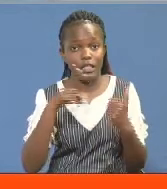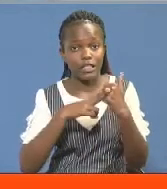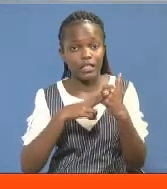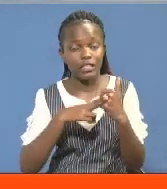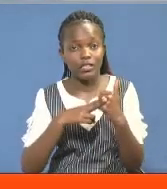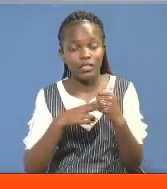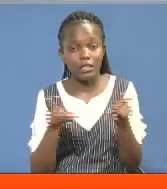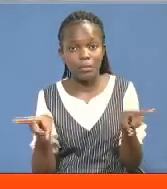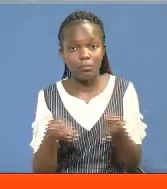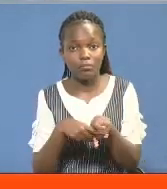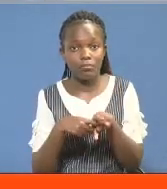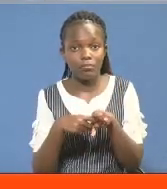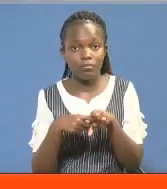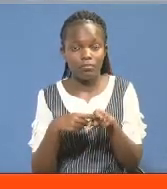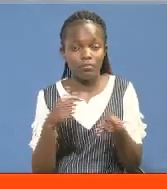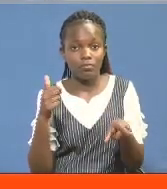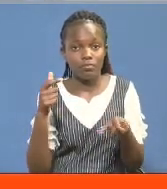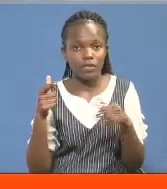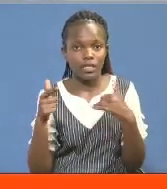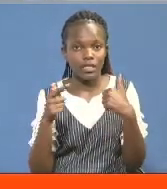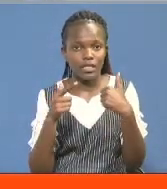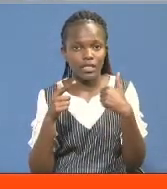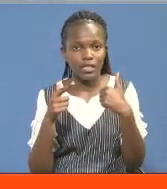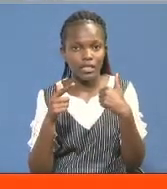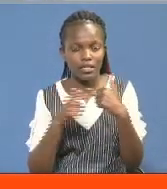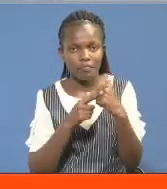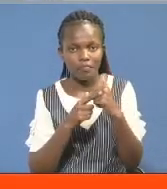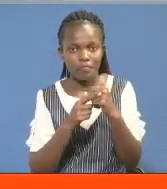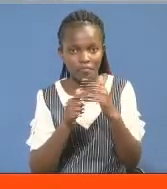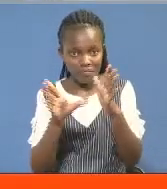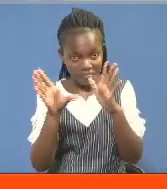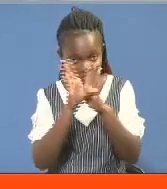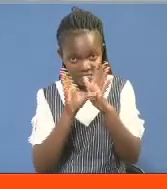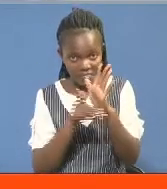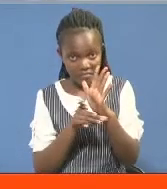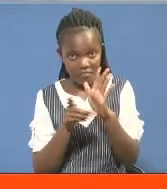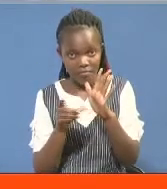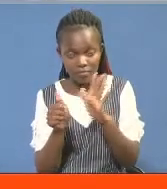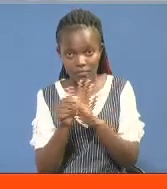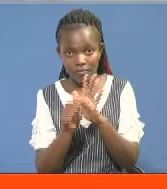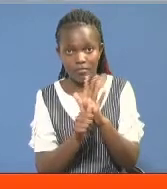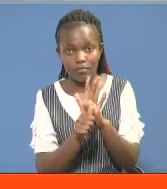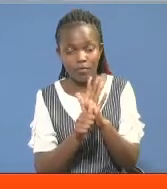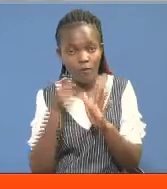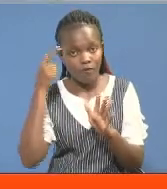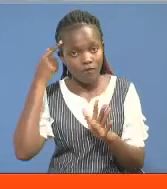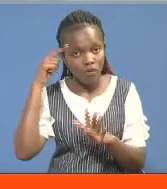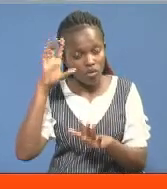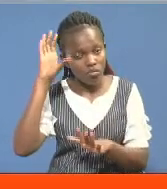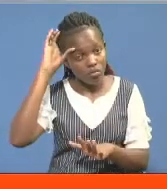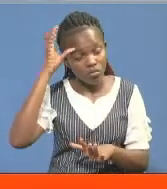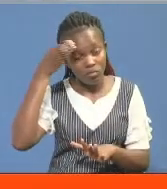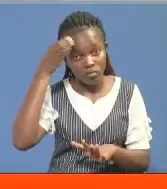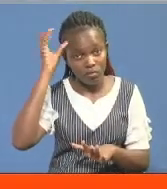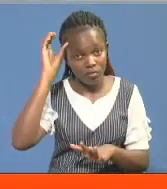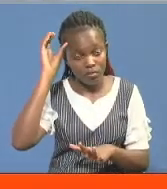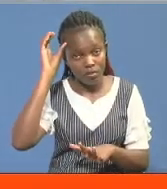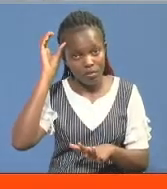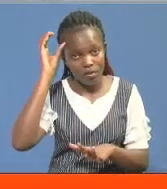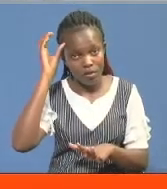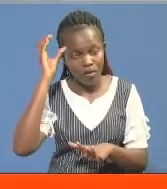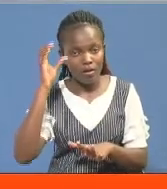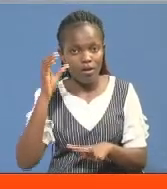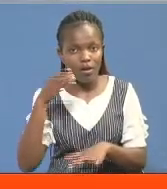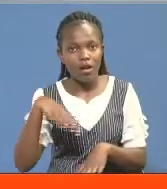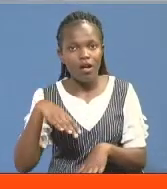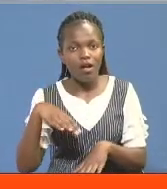Sub-Article 6, it talks about the bill being presented to the county assemblies for consideration. So what does the word